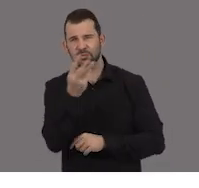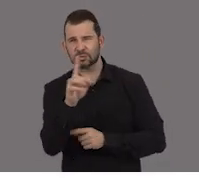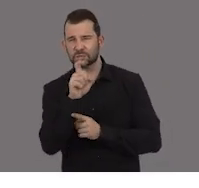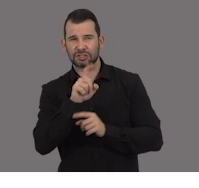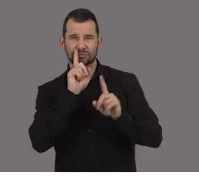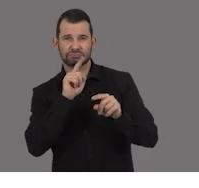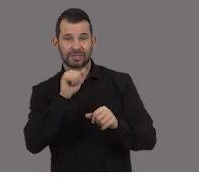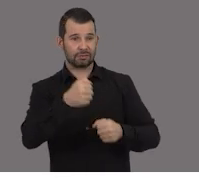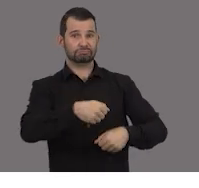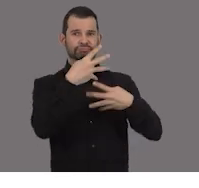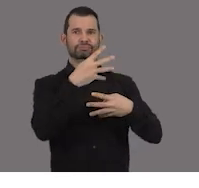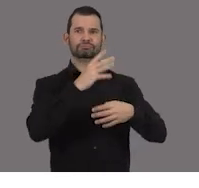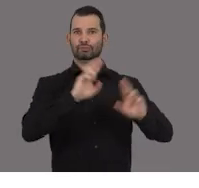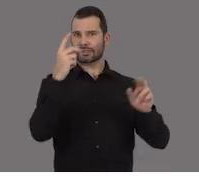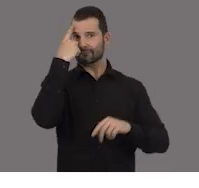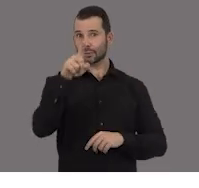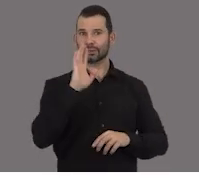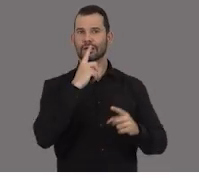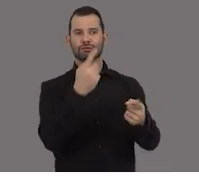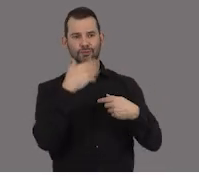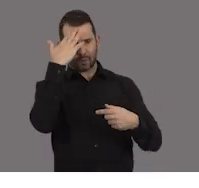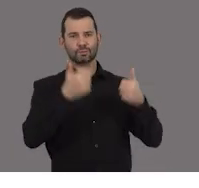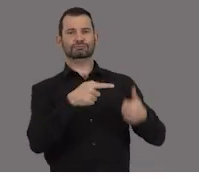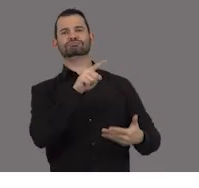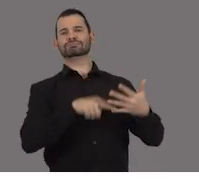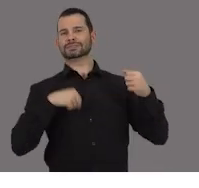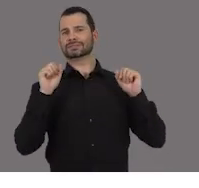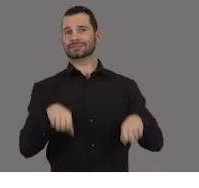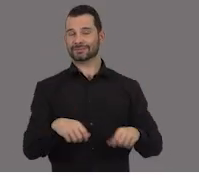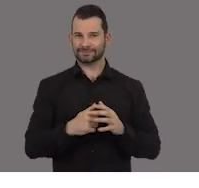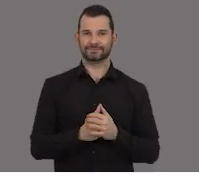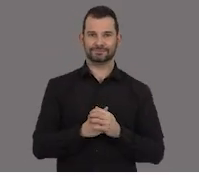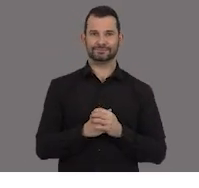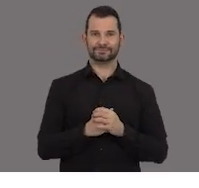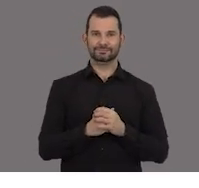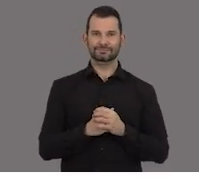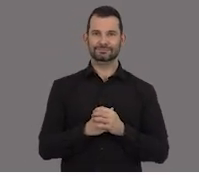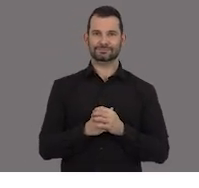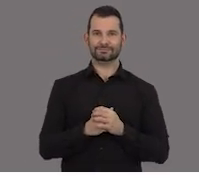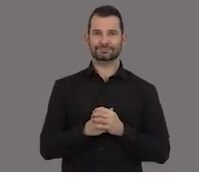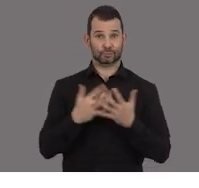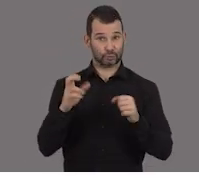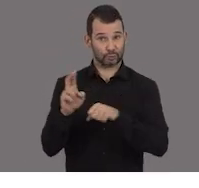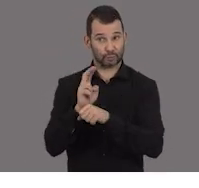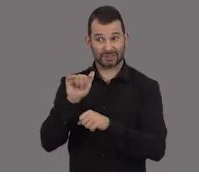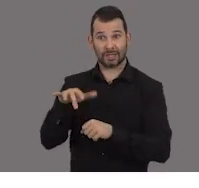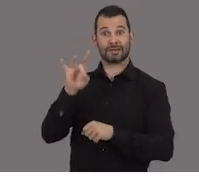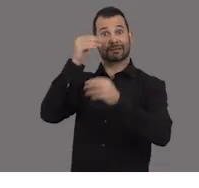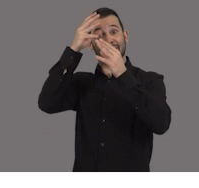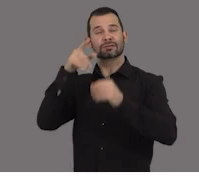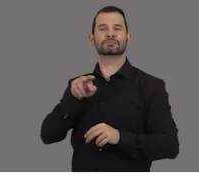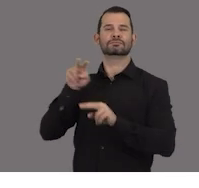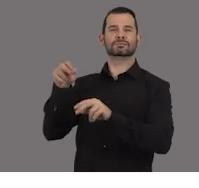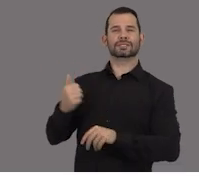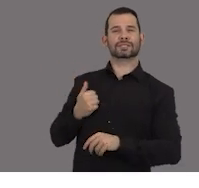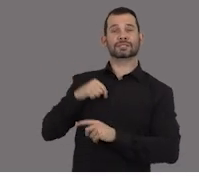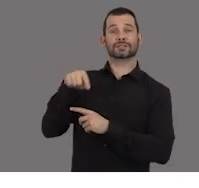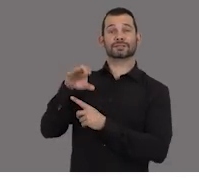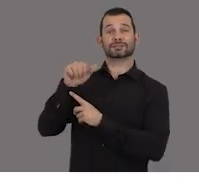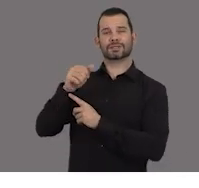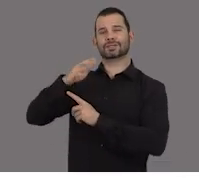for. Answer a few questions and the finder will generate a list for you. To use the